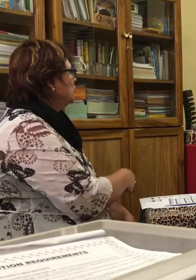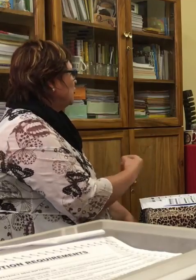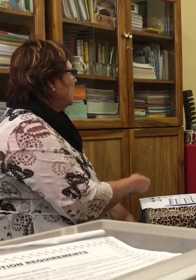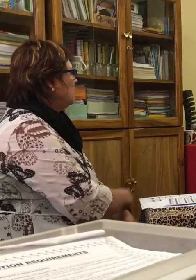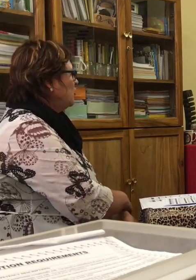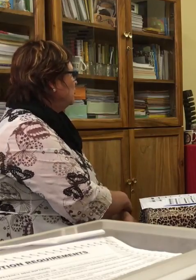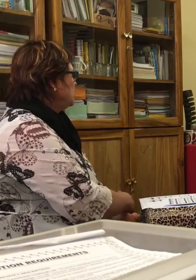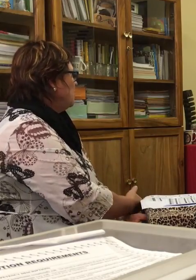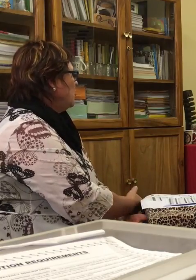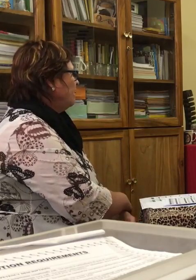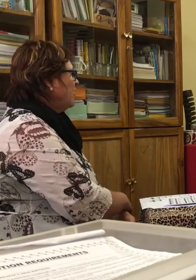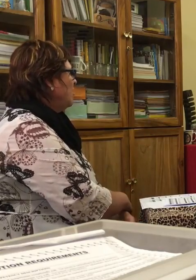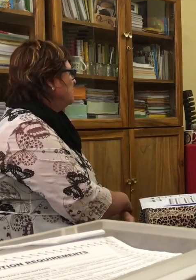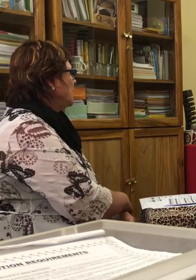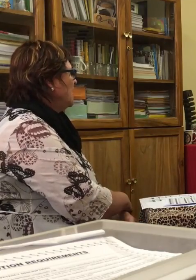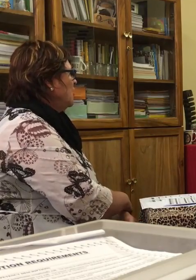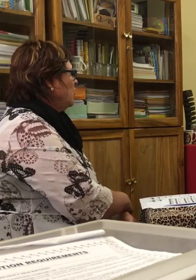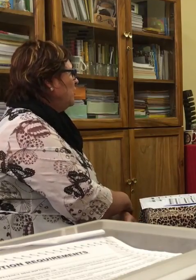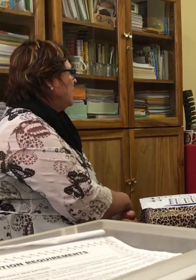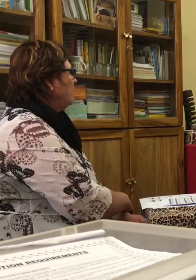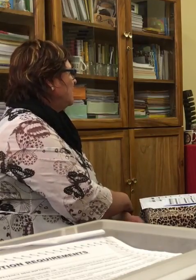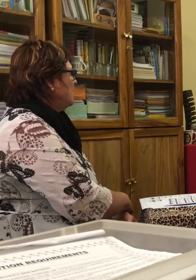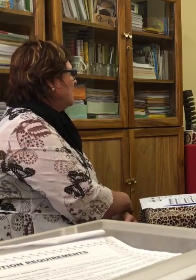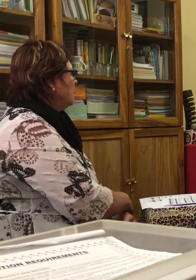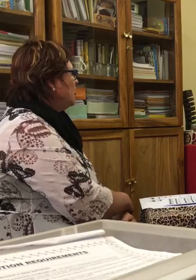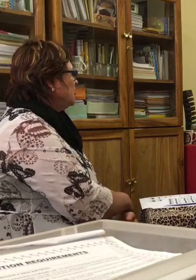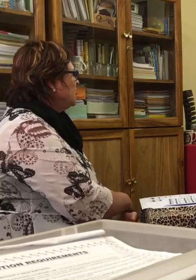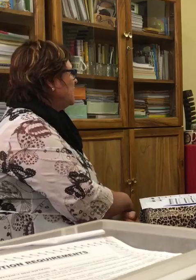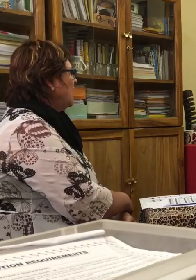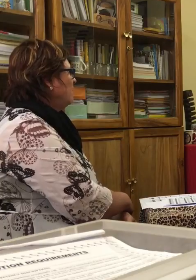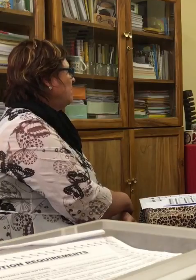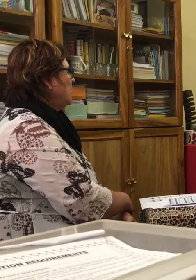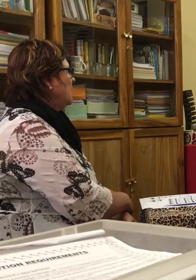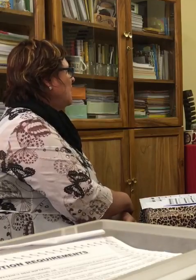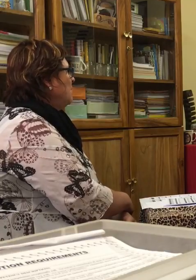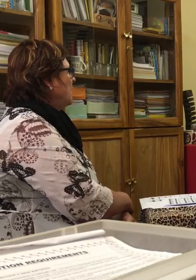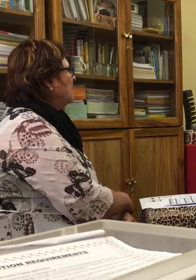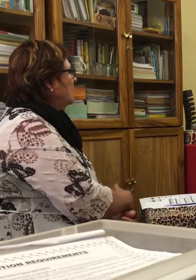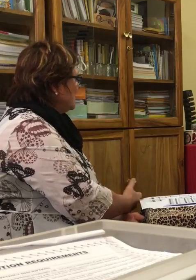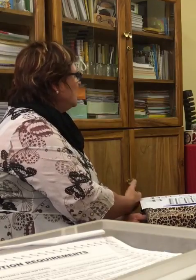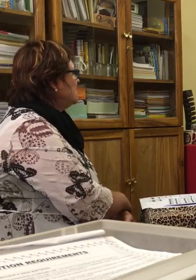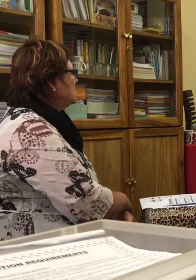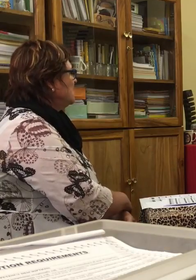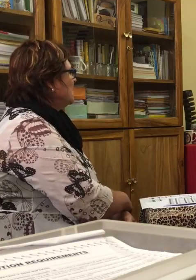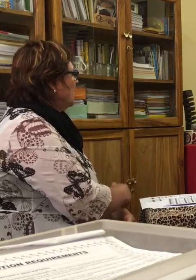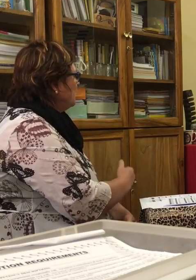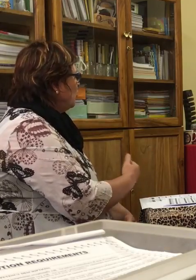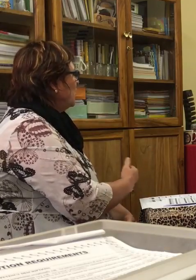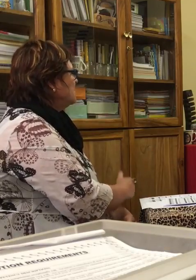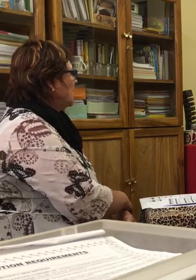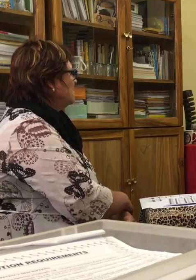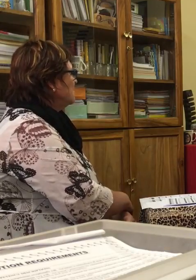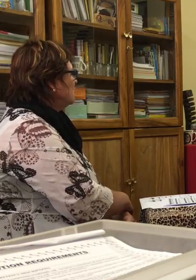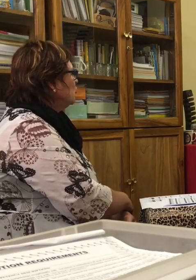schools to get it because some are on farms and we will never reach each and everybody but at least um